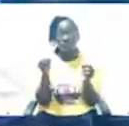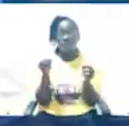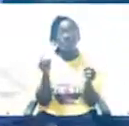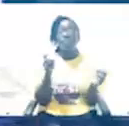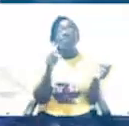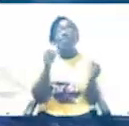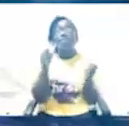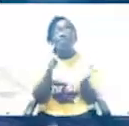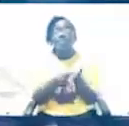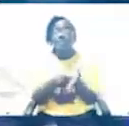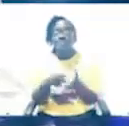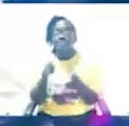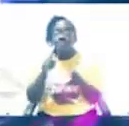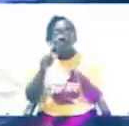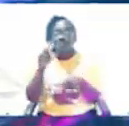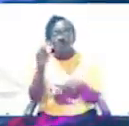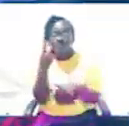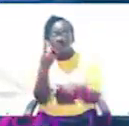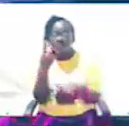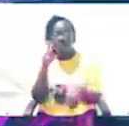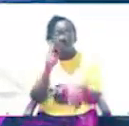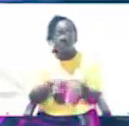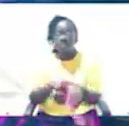first time I have seen him drinking soup.